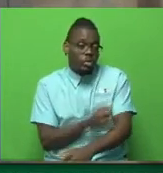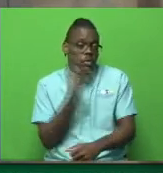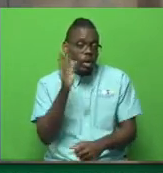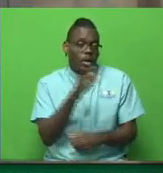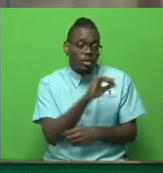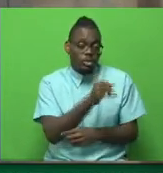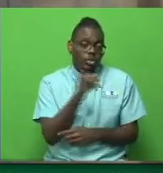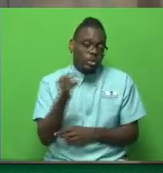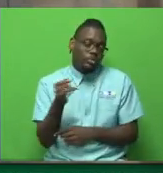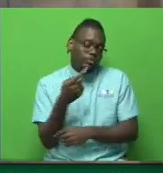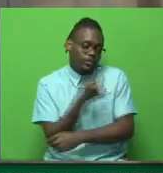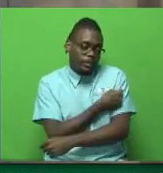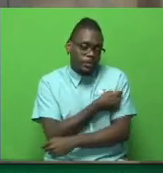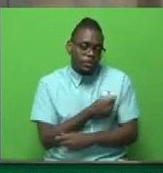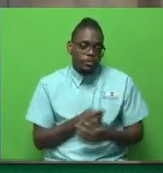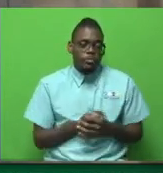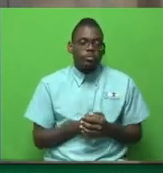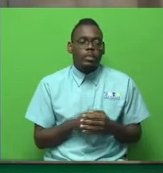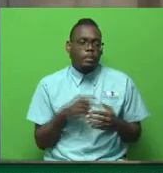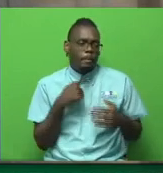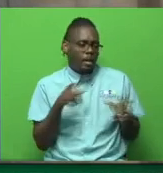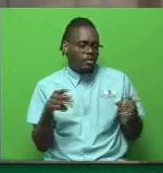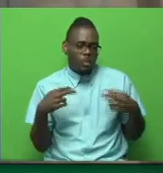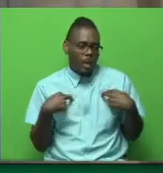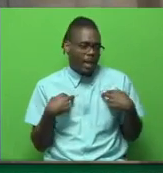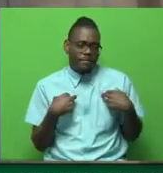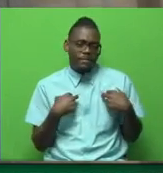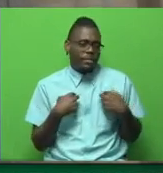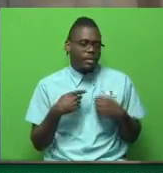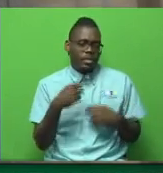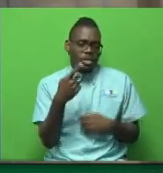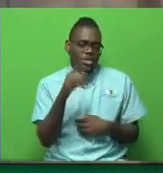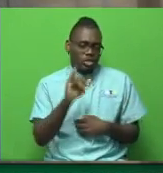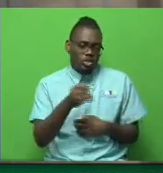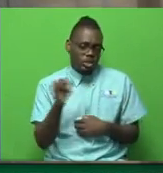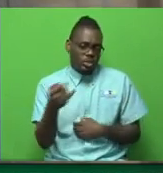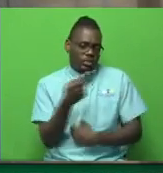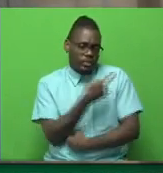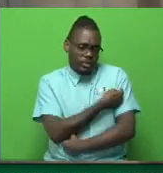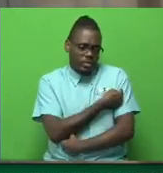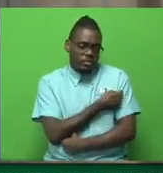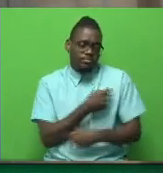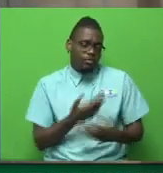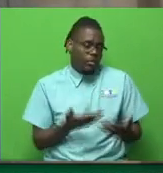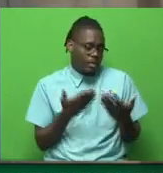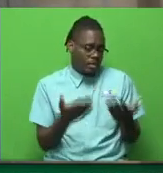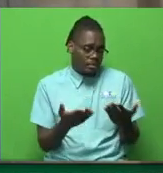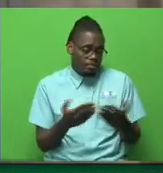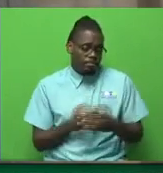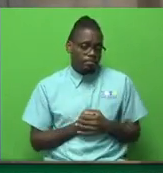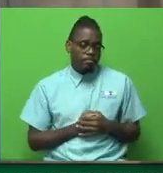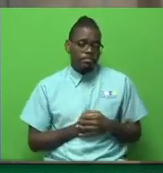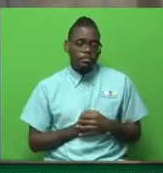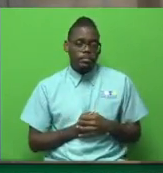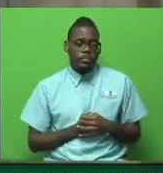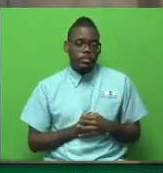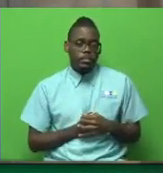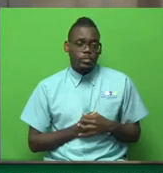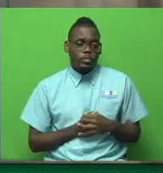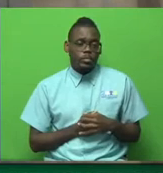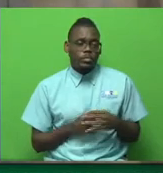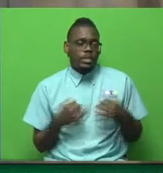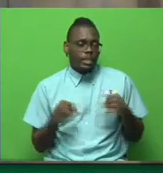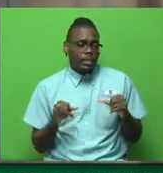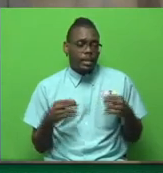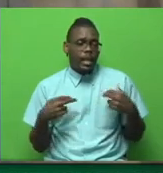and we have that vaccine here available in Trinidad and Tobago we bought I think 800 000 doses of That vaccine from